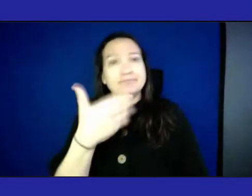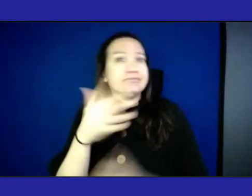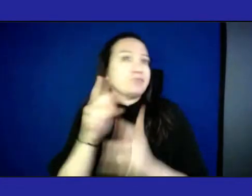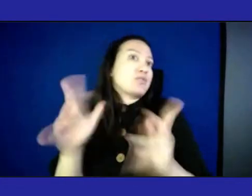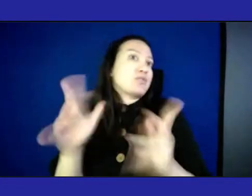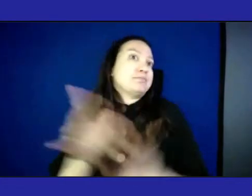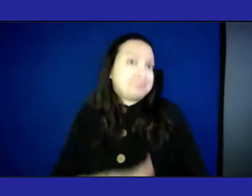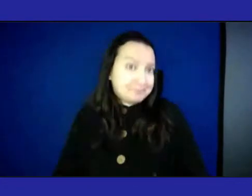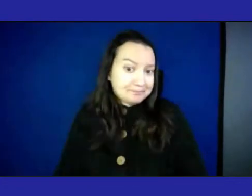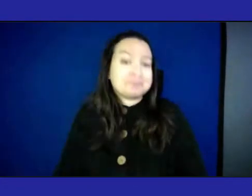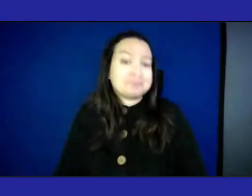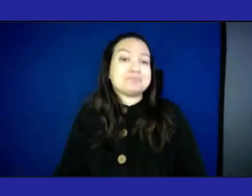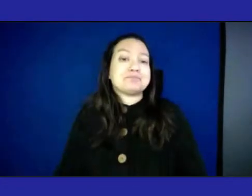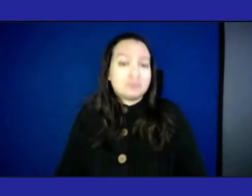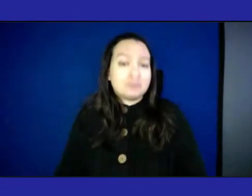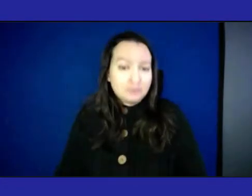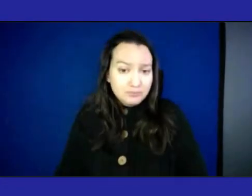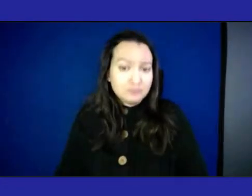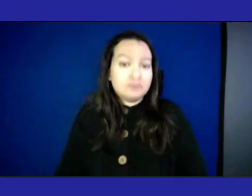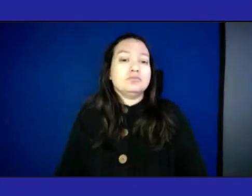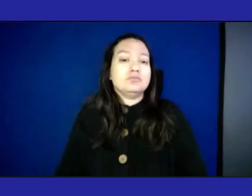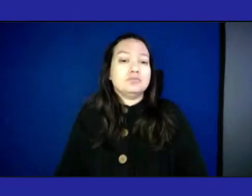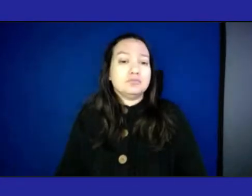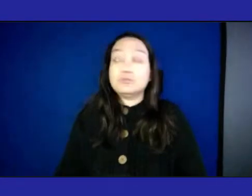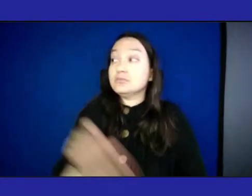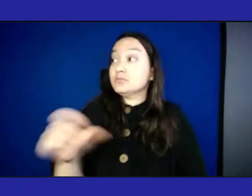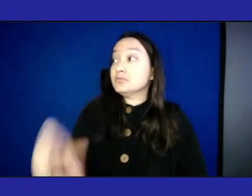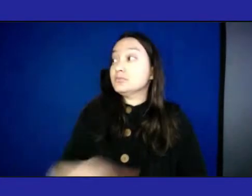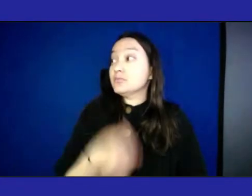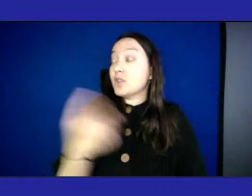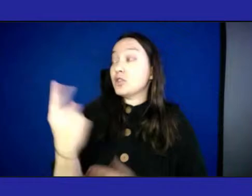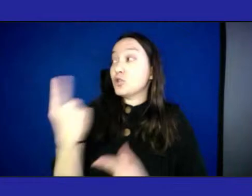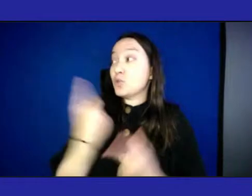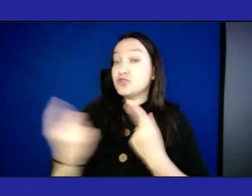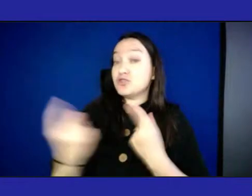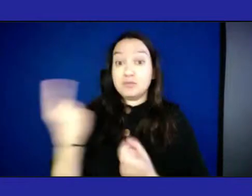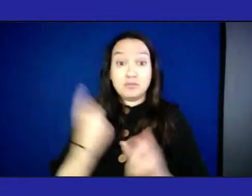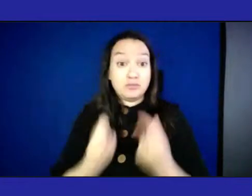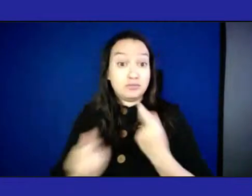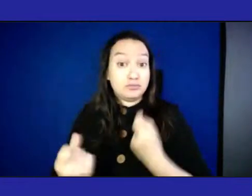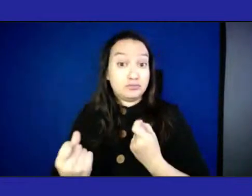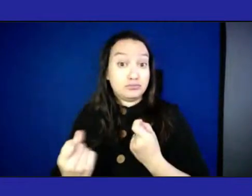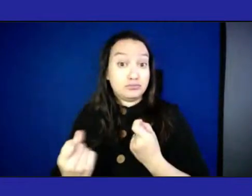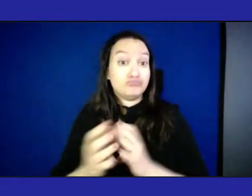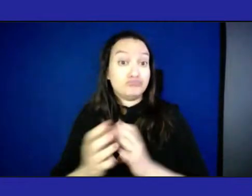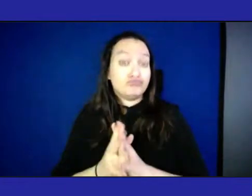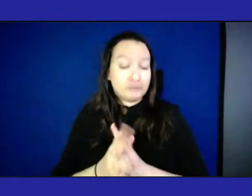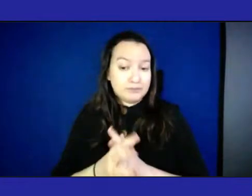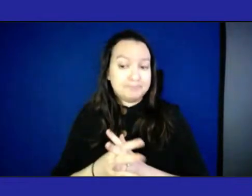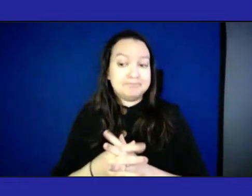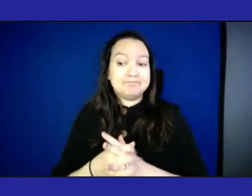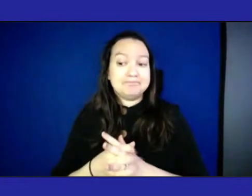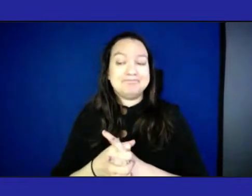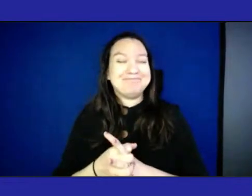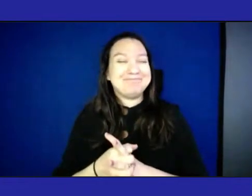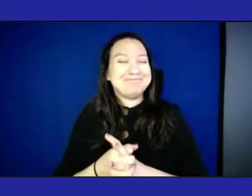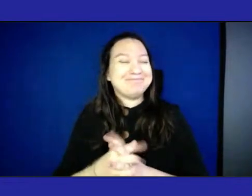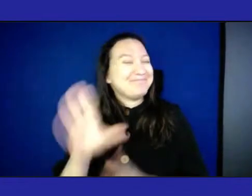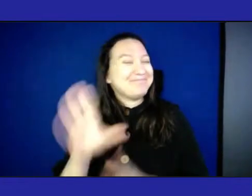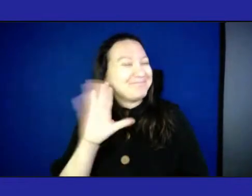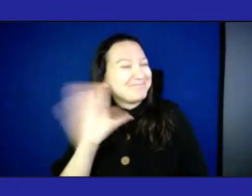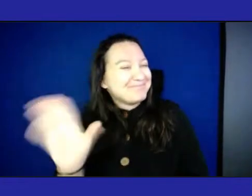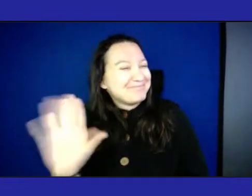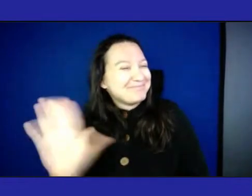Agreed. Any other questions or issues? All right. Welcome, Dr. Thank you very Mendez.